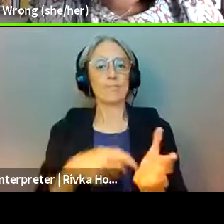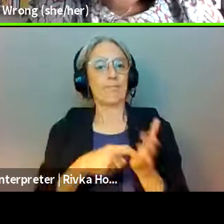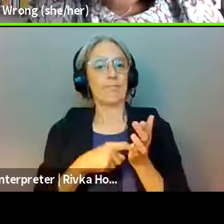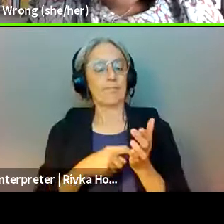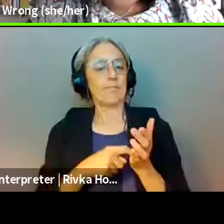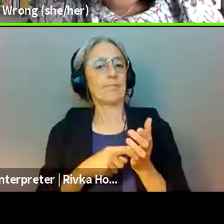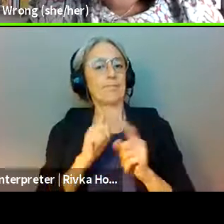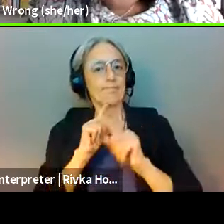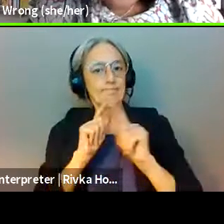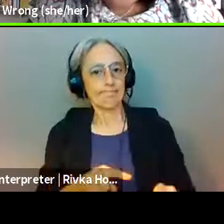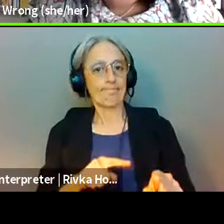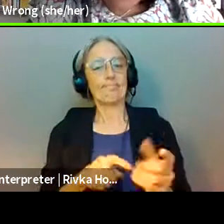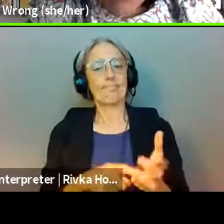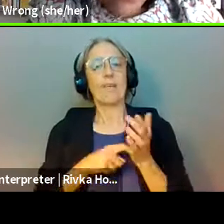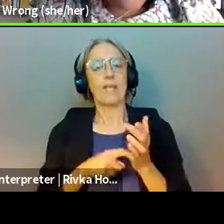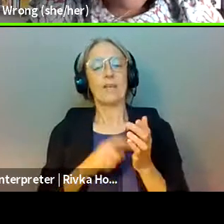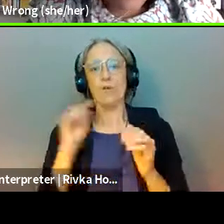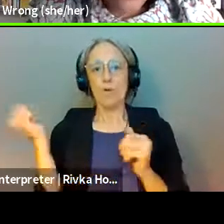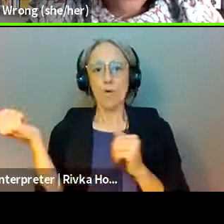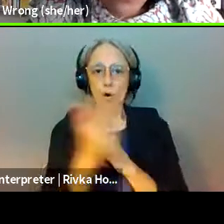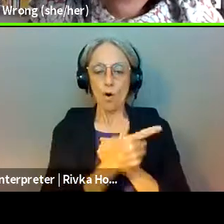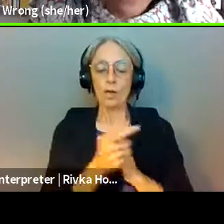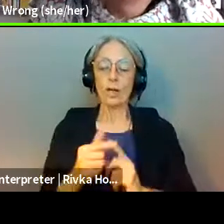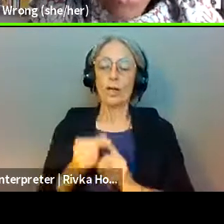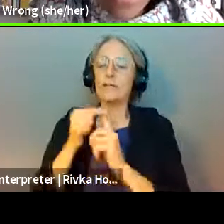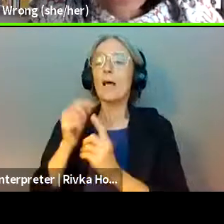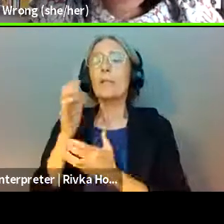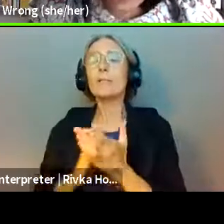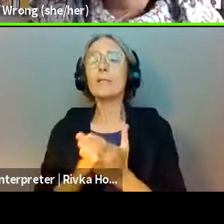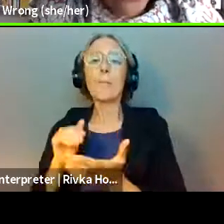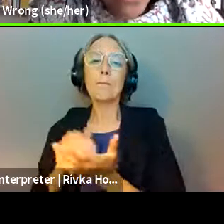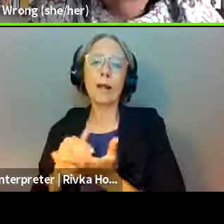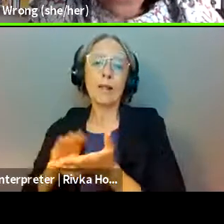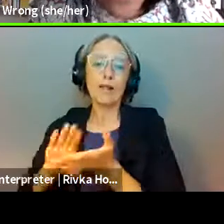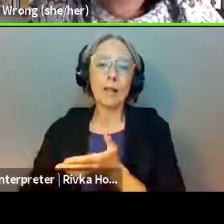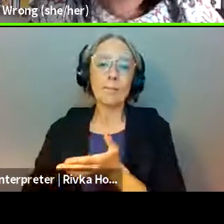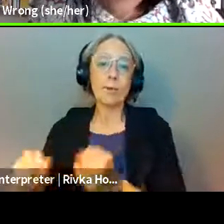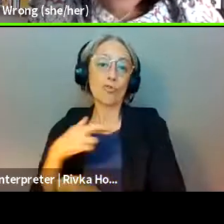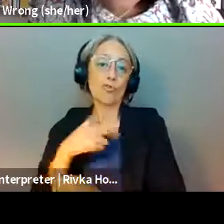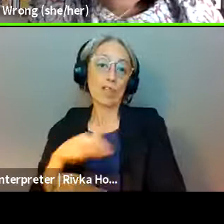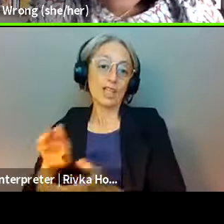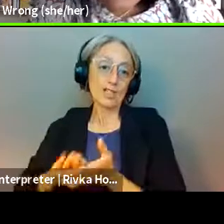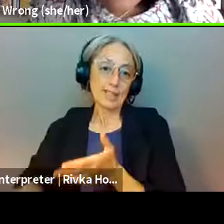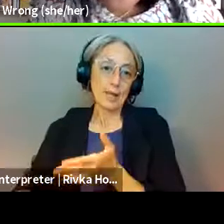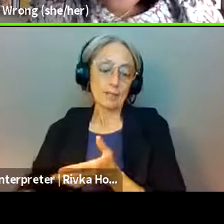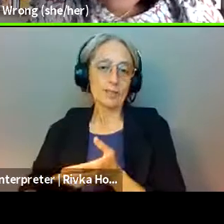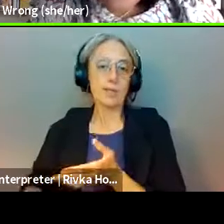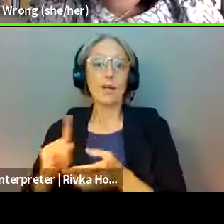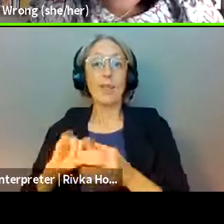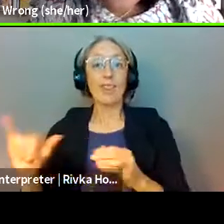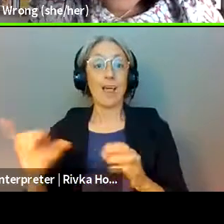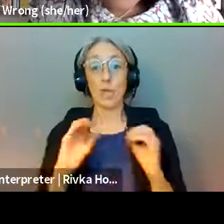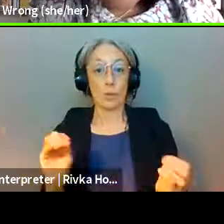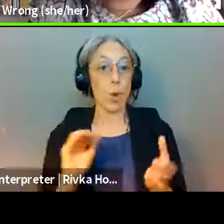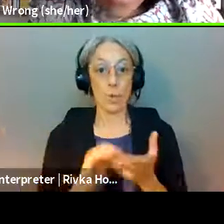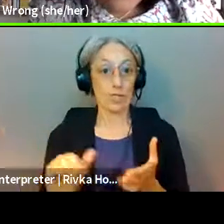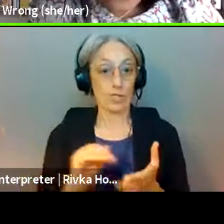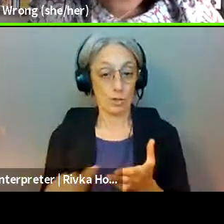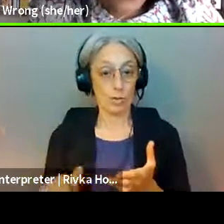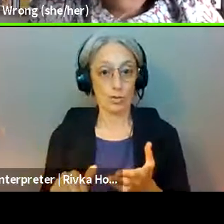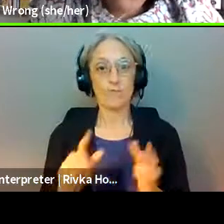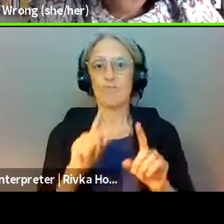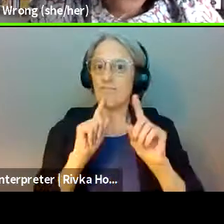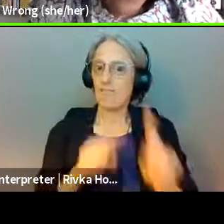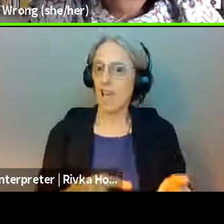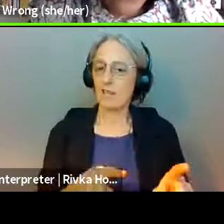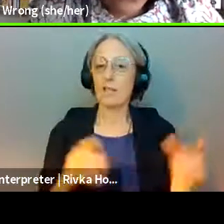all but those with legitimate medical or religious exemptions, like no excuses. I think that we need to protect and